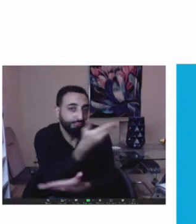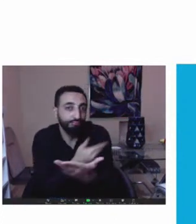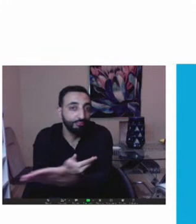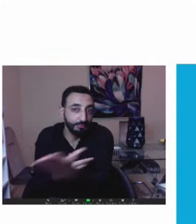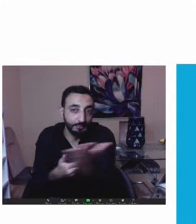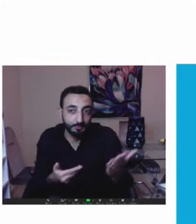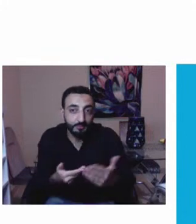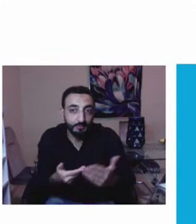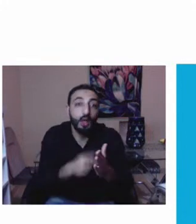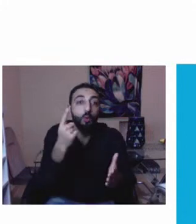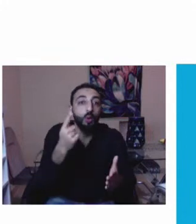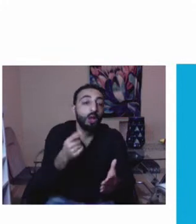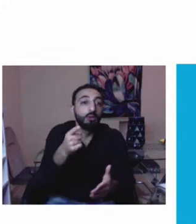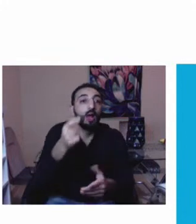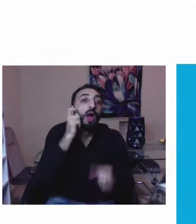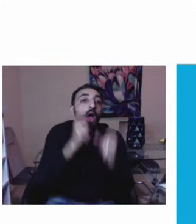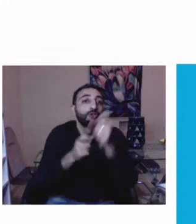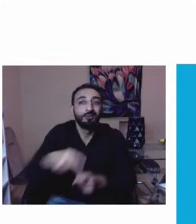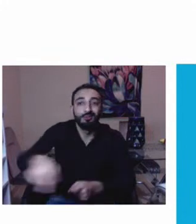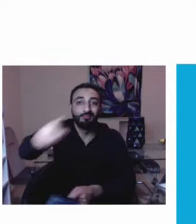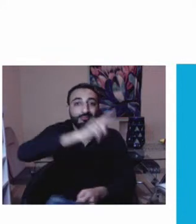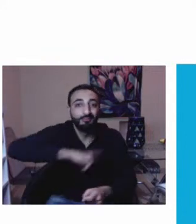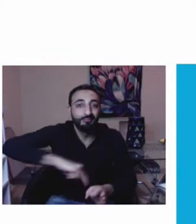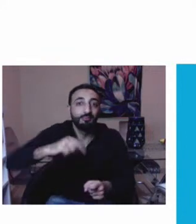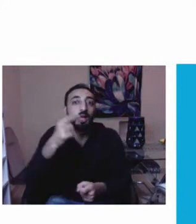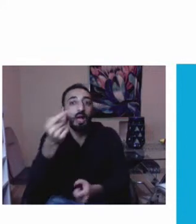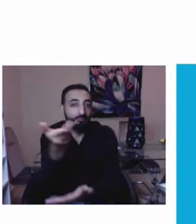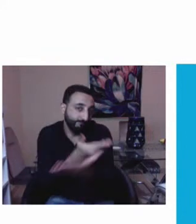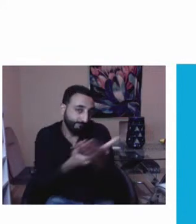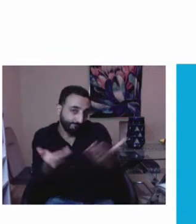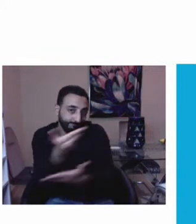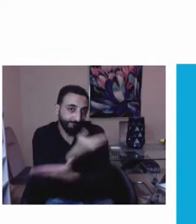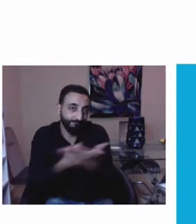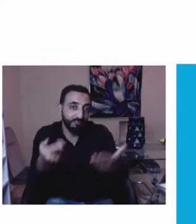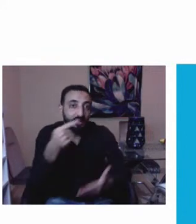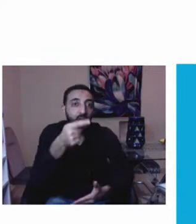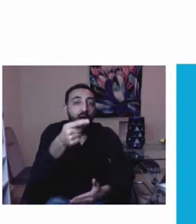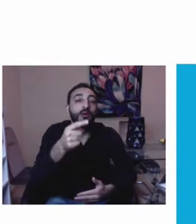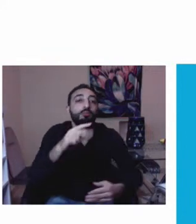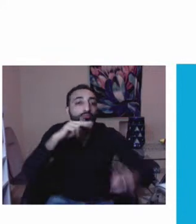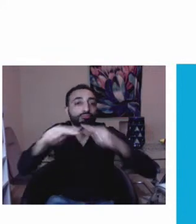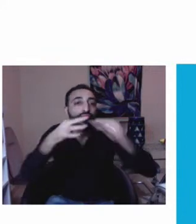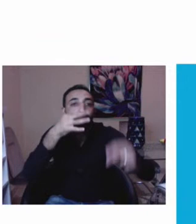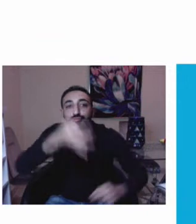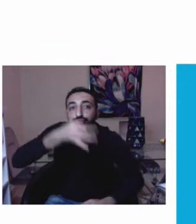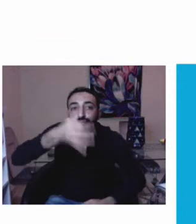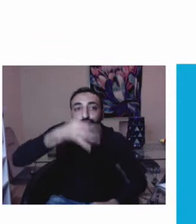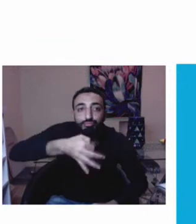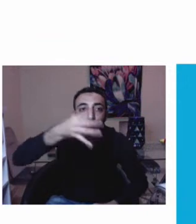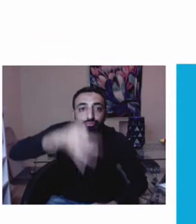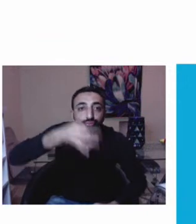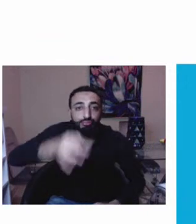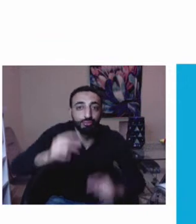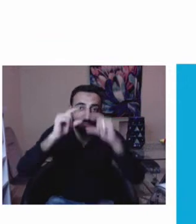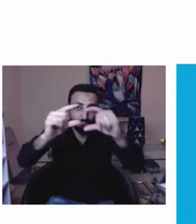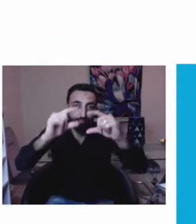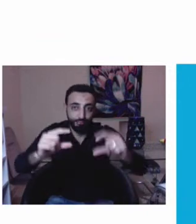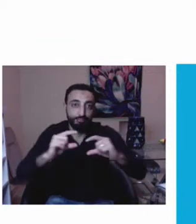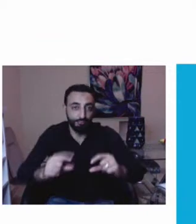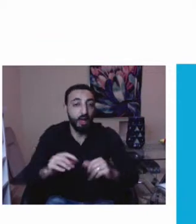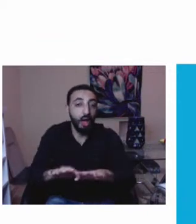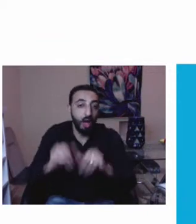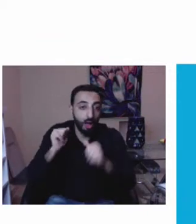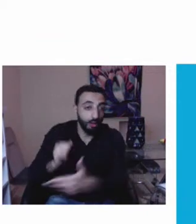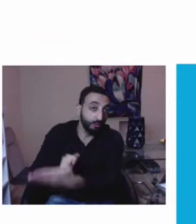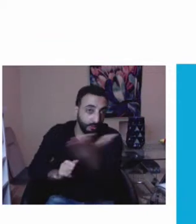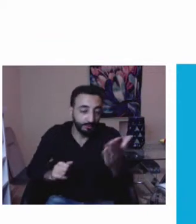link set up for this session. Please see the link in the chat with comments and priorities for action that you could